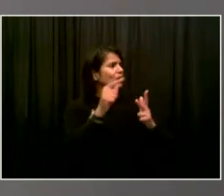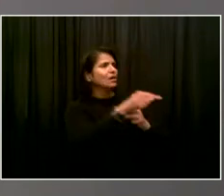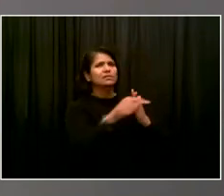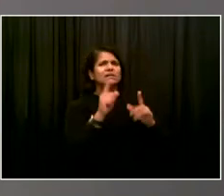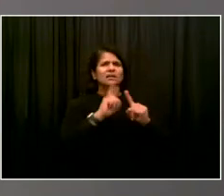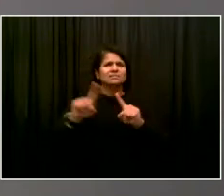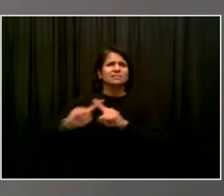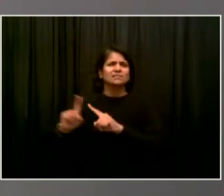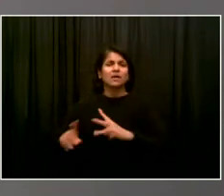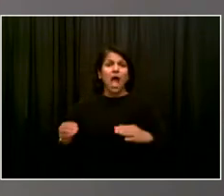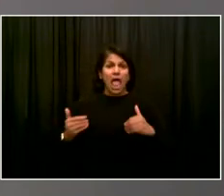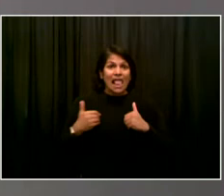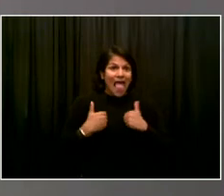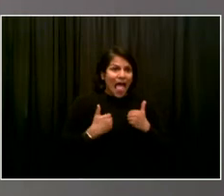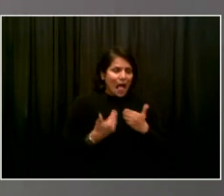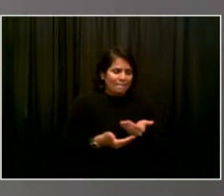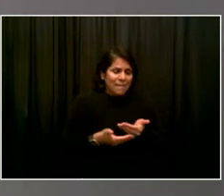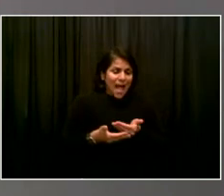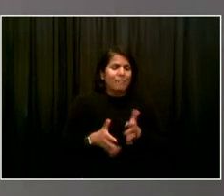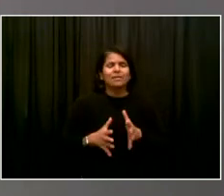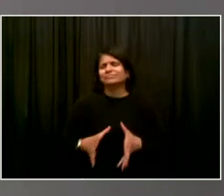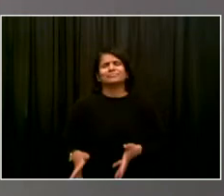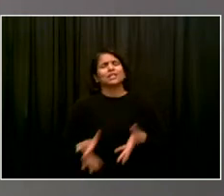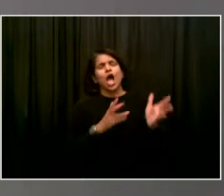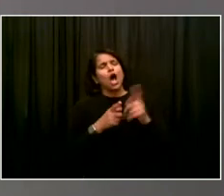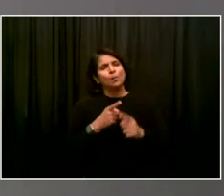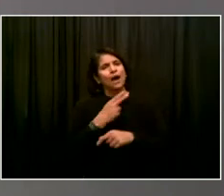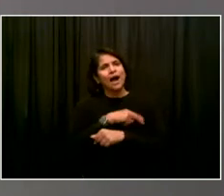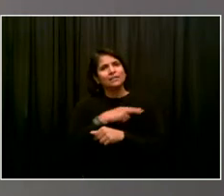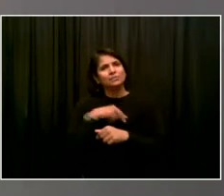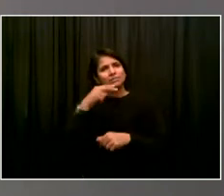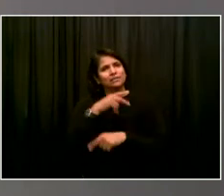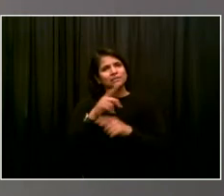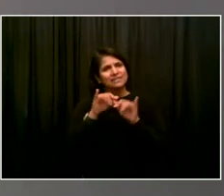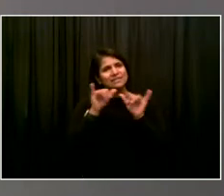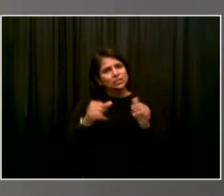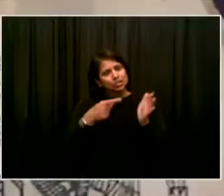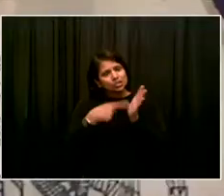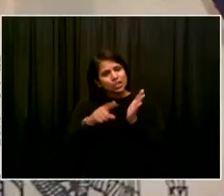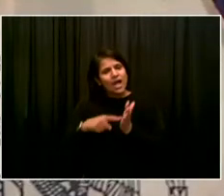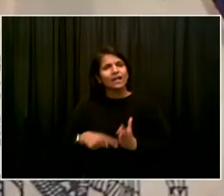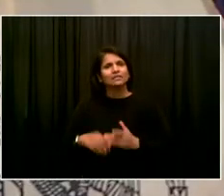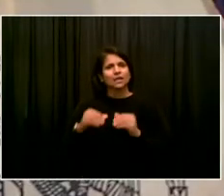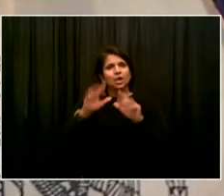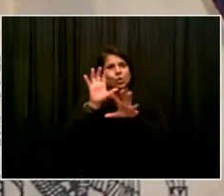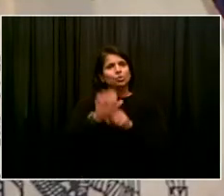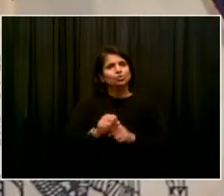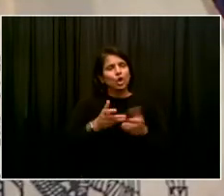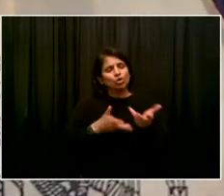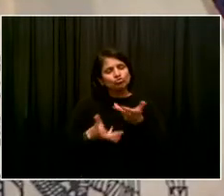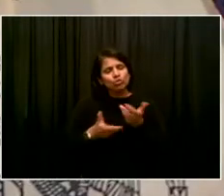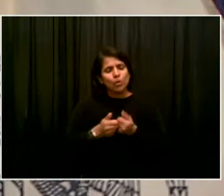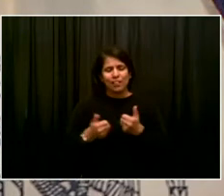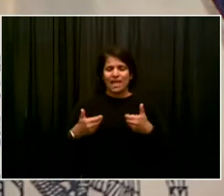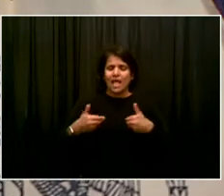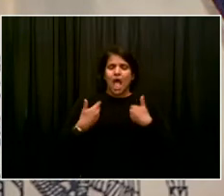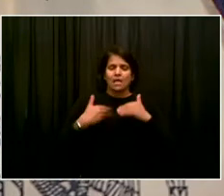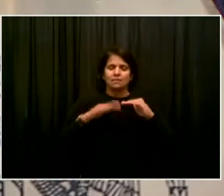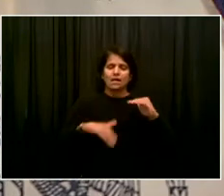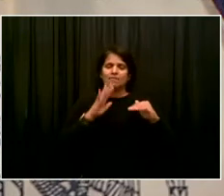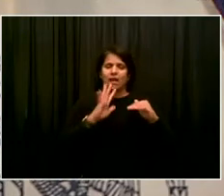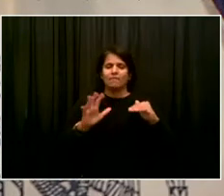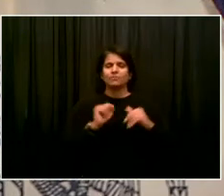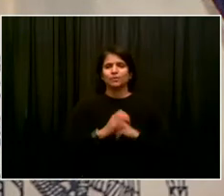hospitals facilities. We're used to taking care of little children. Thank you, sir. Thank you. And Dr. Long, in terms of